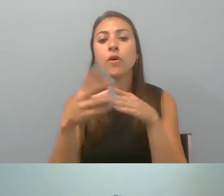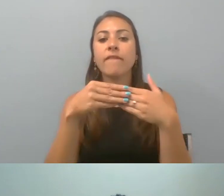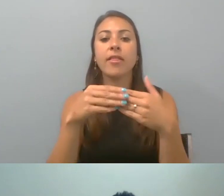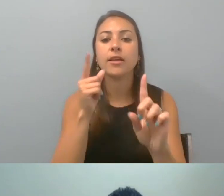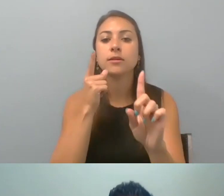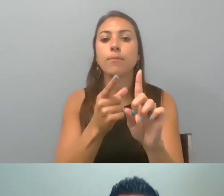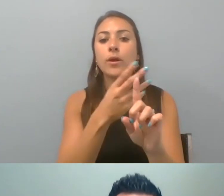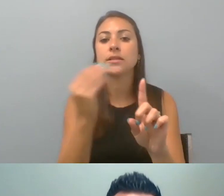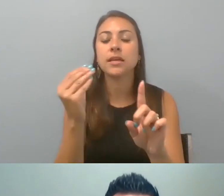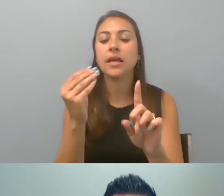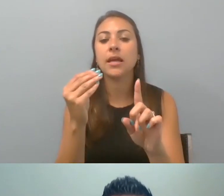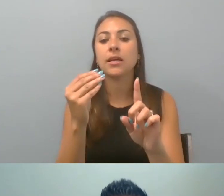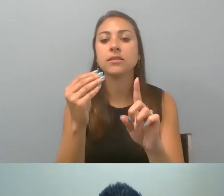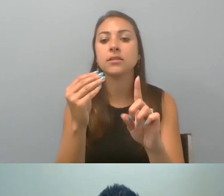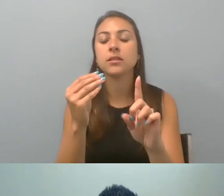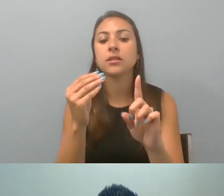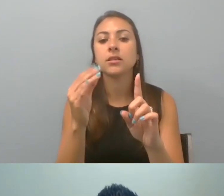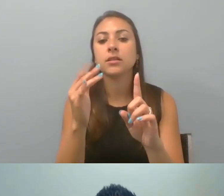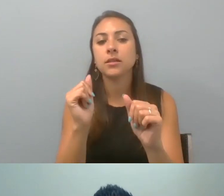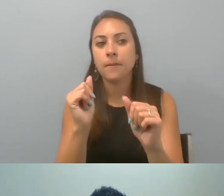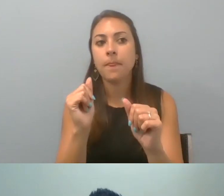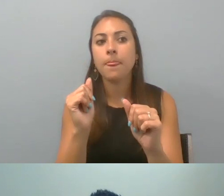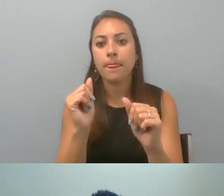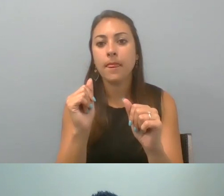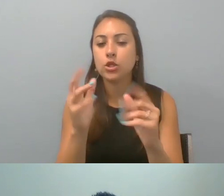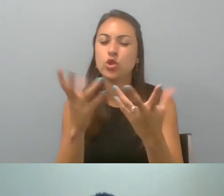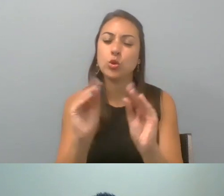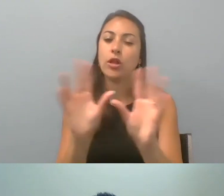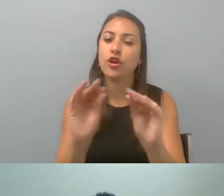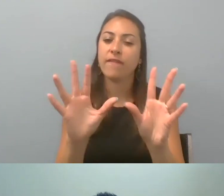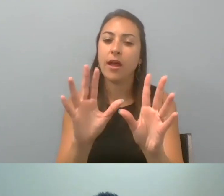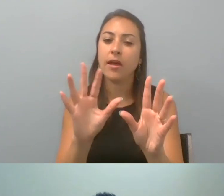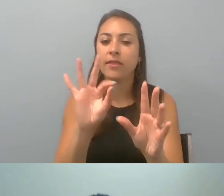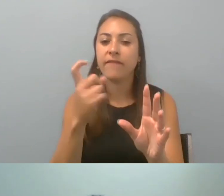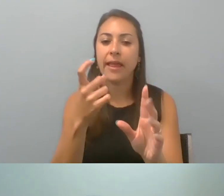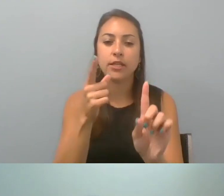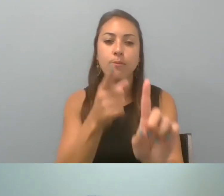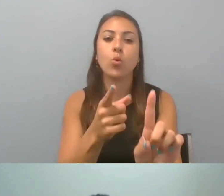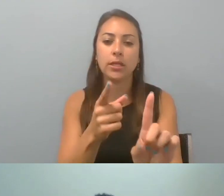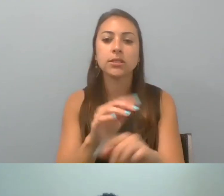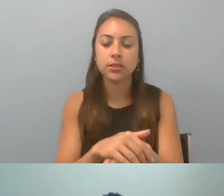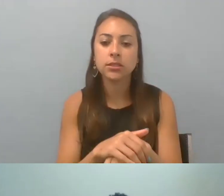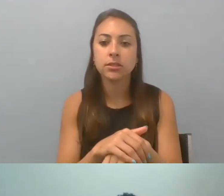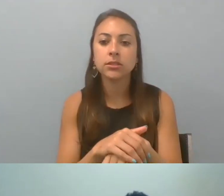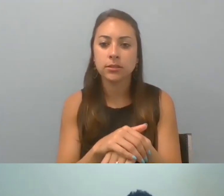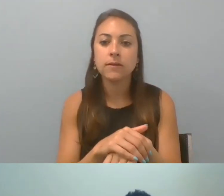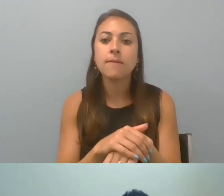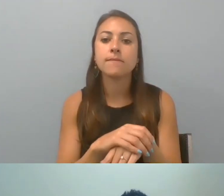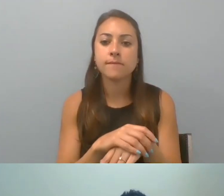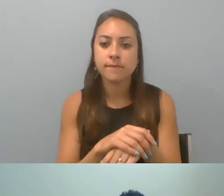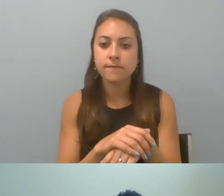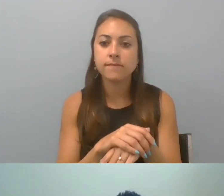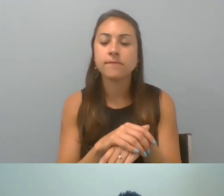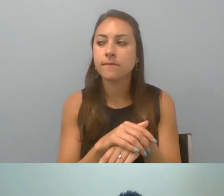meal equivalencies. There were a lot of questions asking for clarification on what those are, what the values are, and